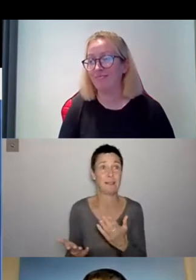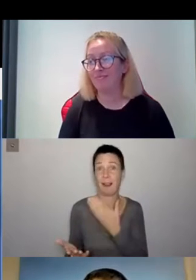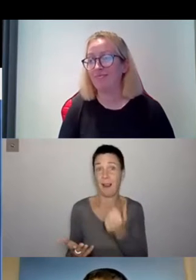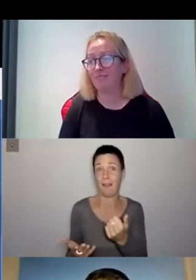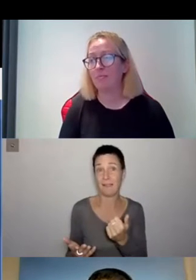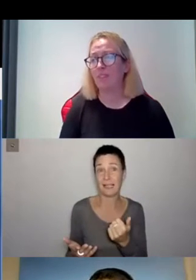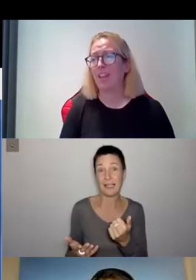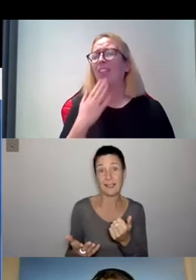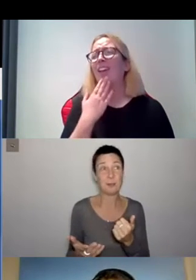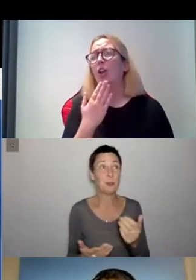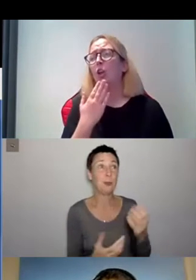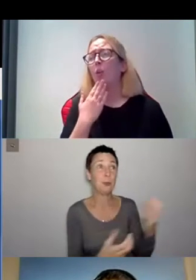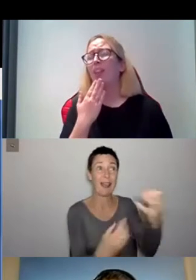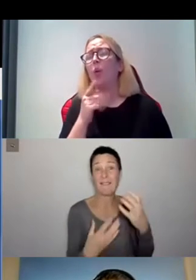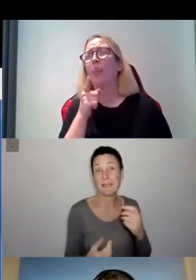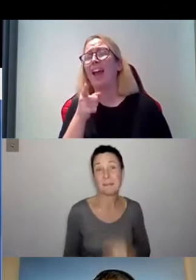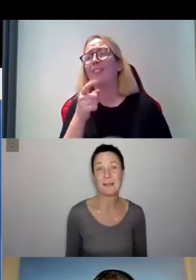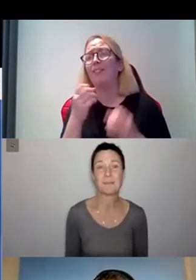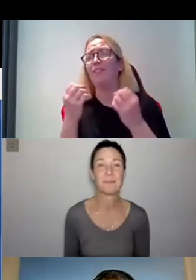personal level.